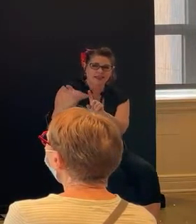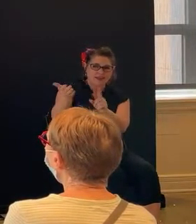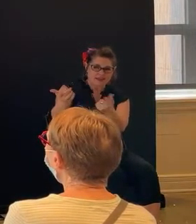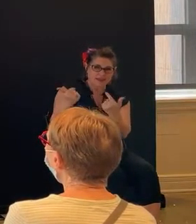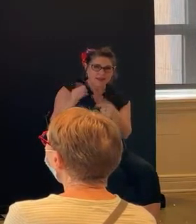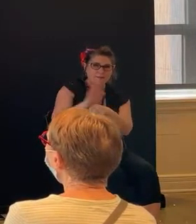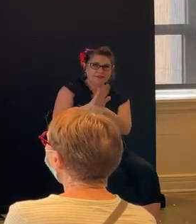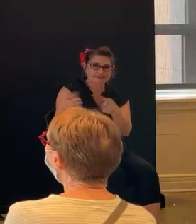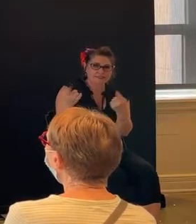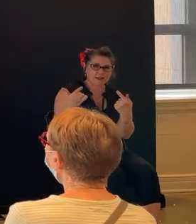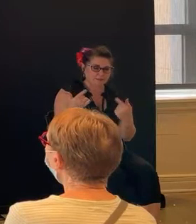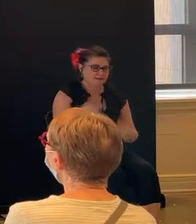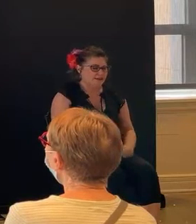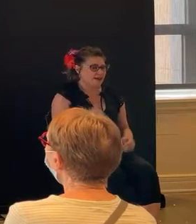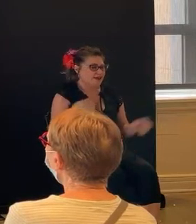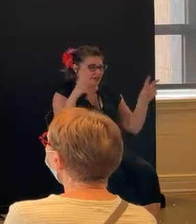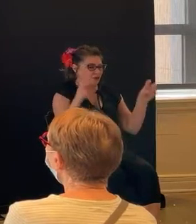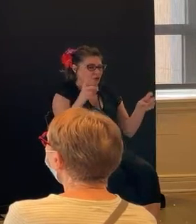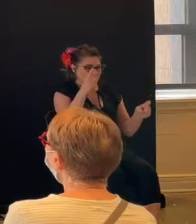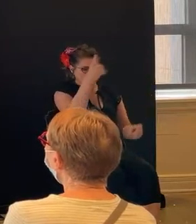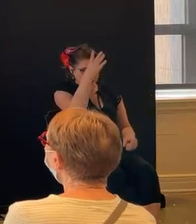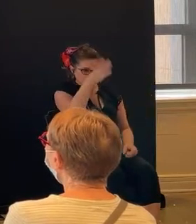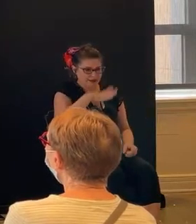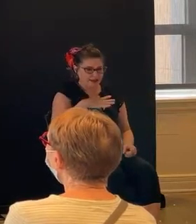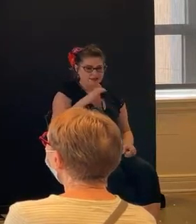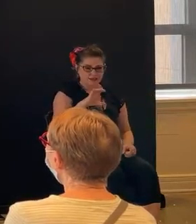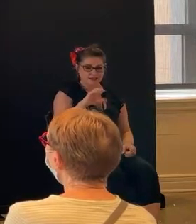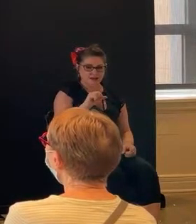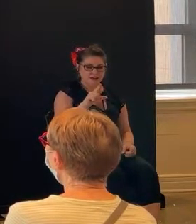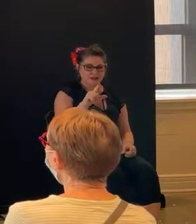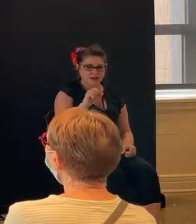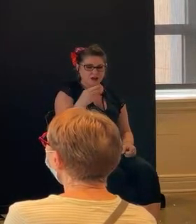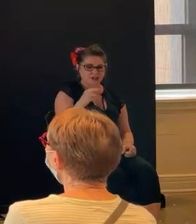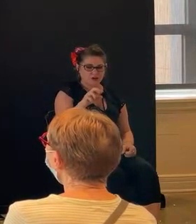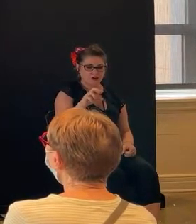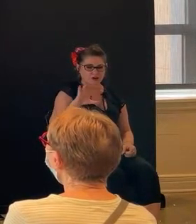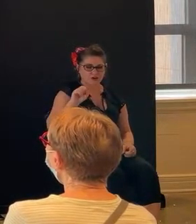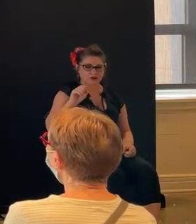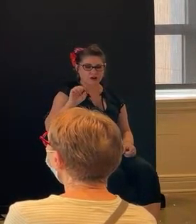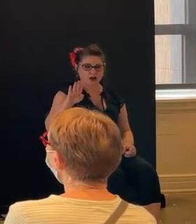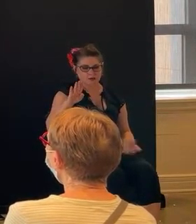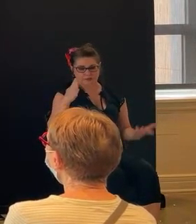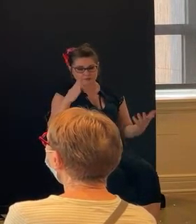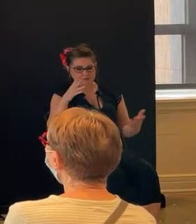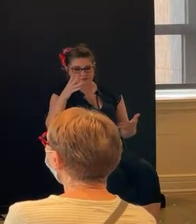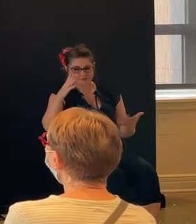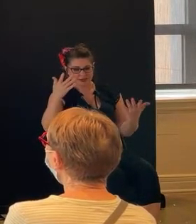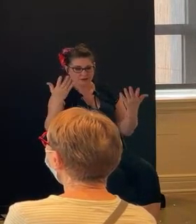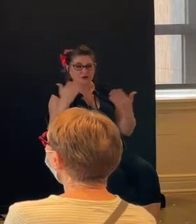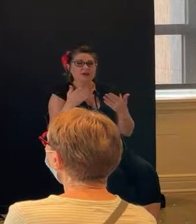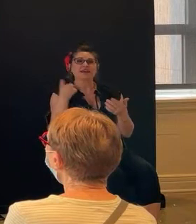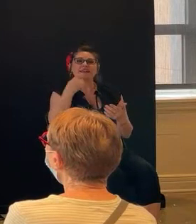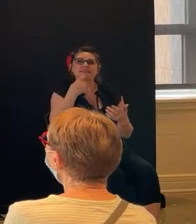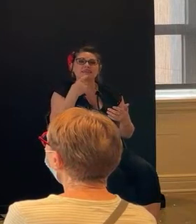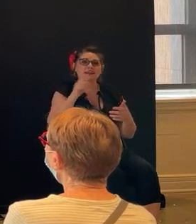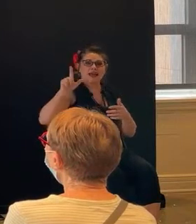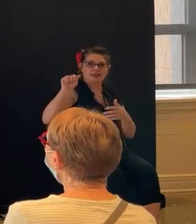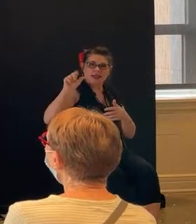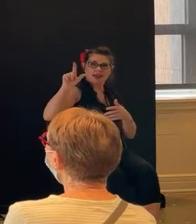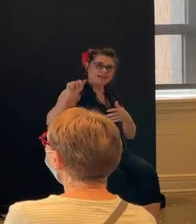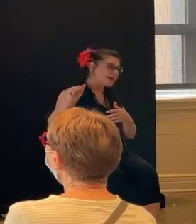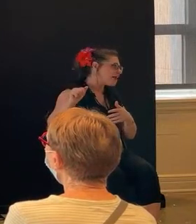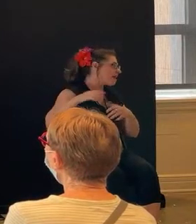would quote this guy, Collier Cobb, an eminent professor of something, who said, "Los Angeles may shimmy with earthquakes,